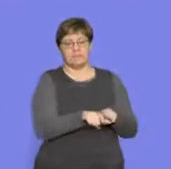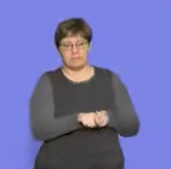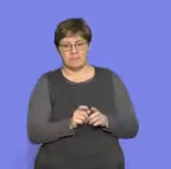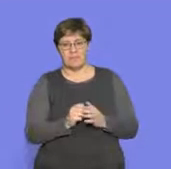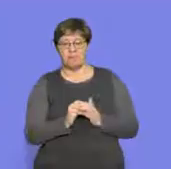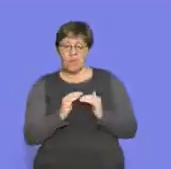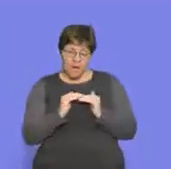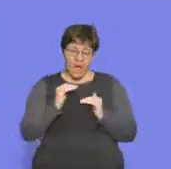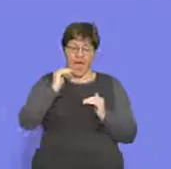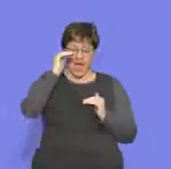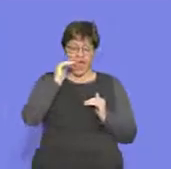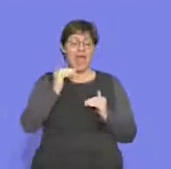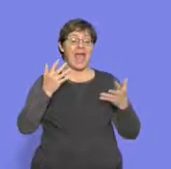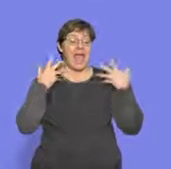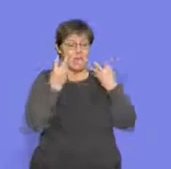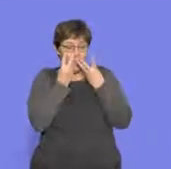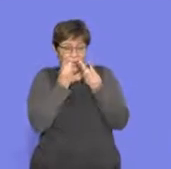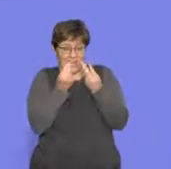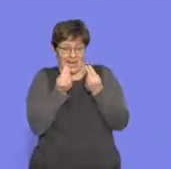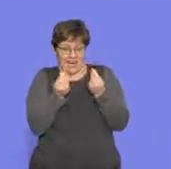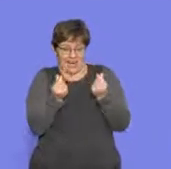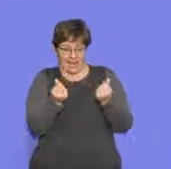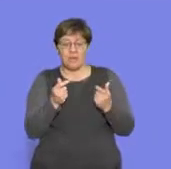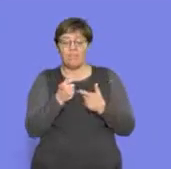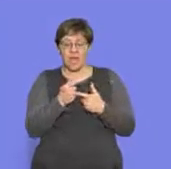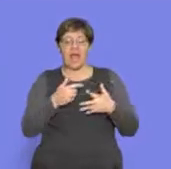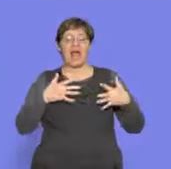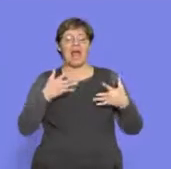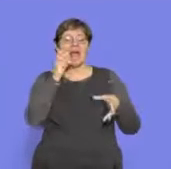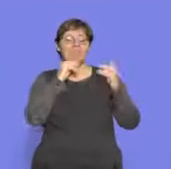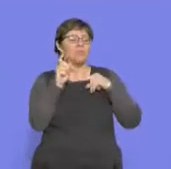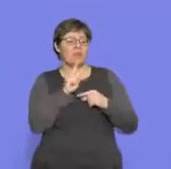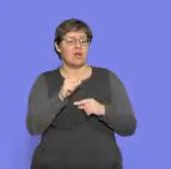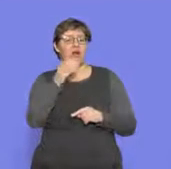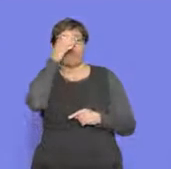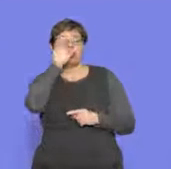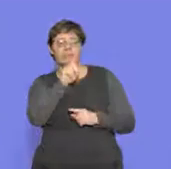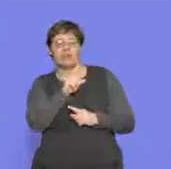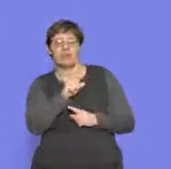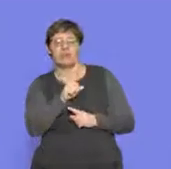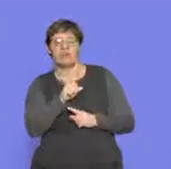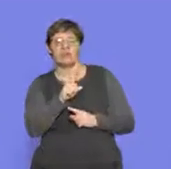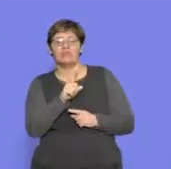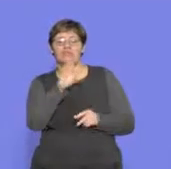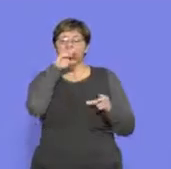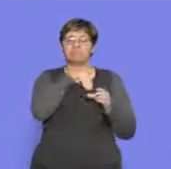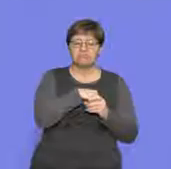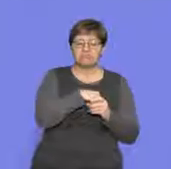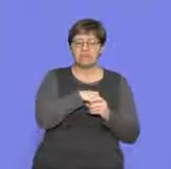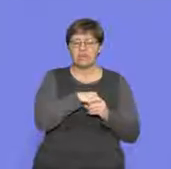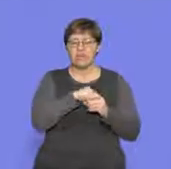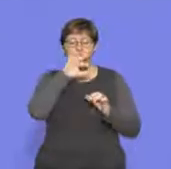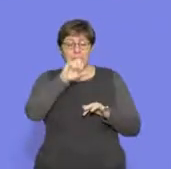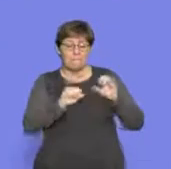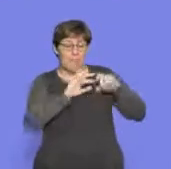As the layer goes higher, the air becomes thinner. And often we experience this as a concept in people that are involved in